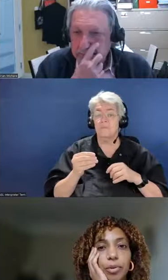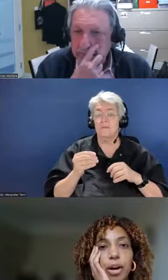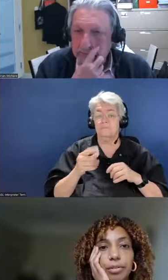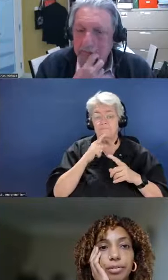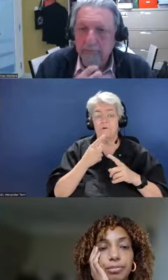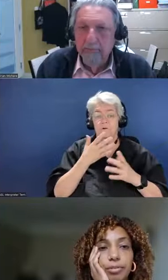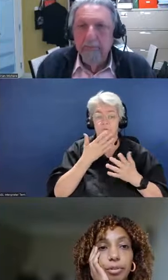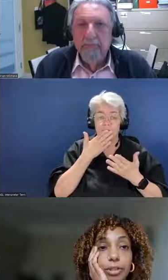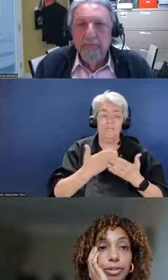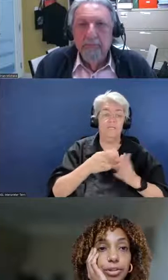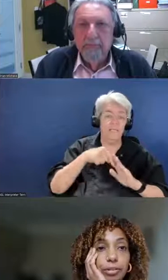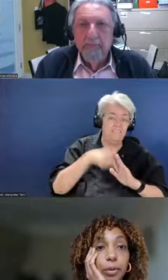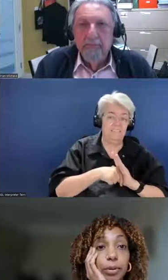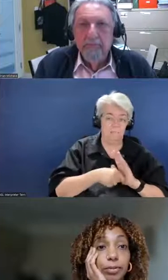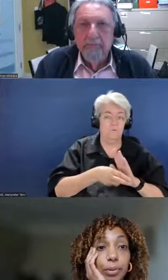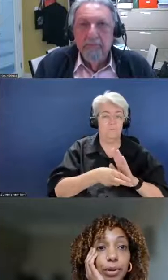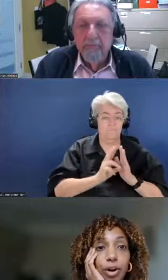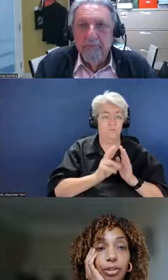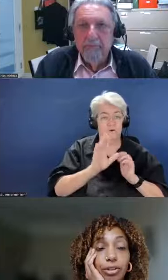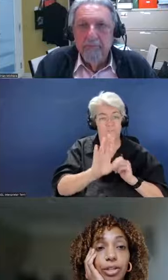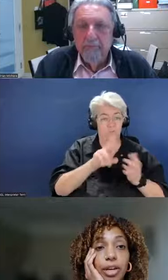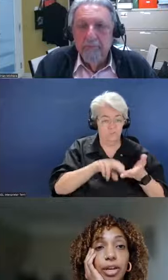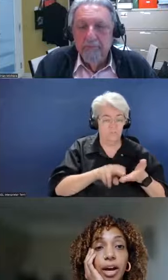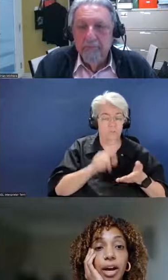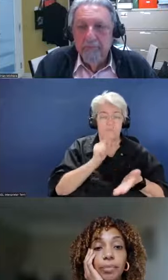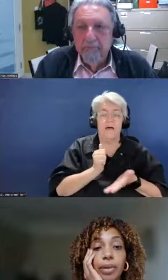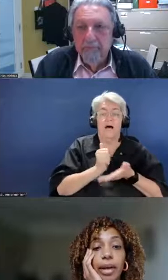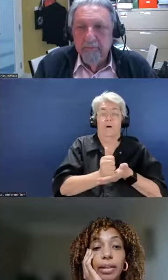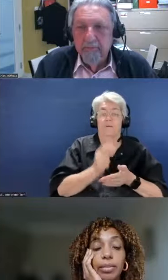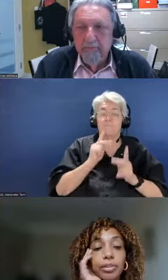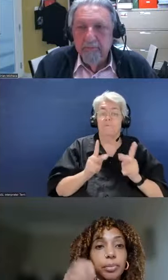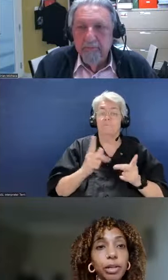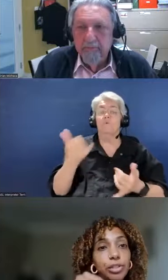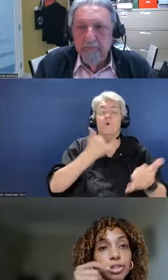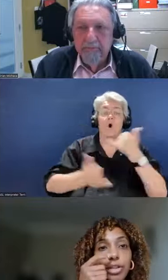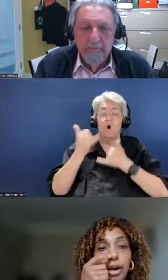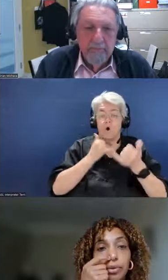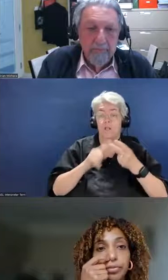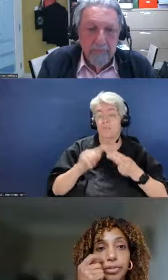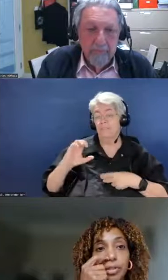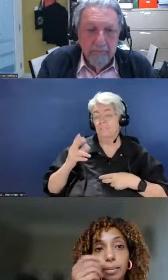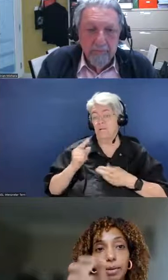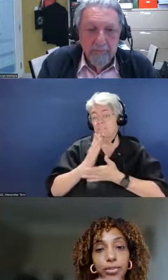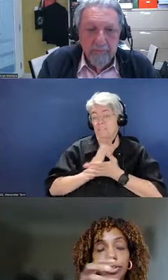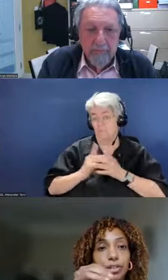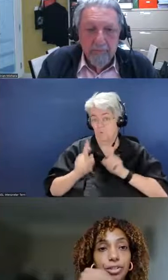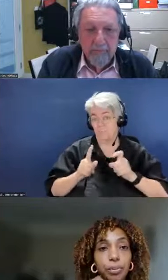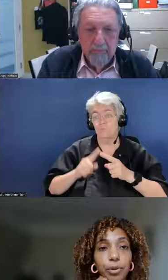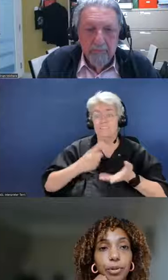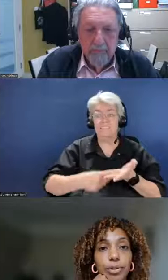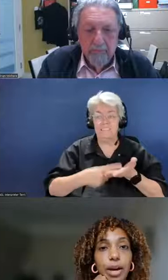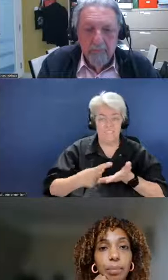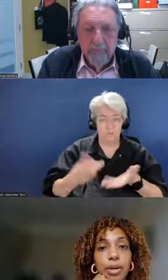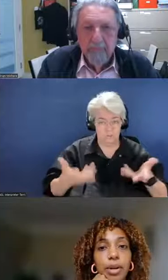review of your research around helping frequent callers. And there's some questions in the chat, which if there's time after the discussion, I'll pull